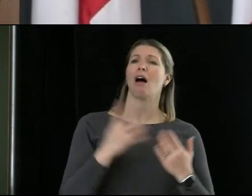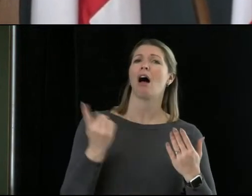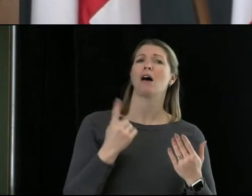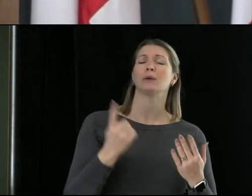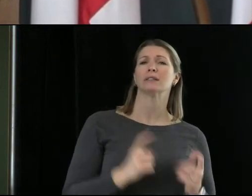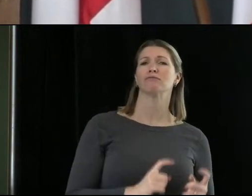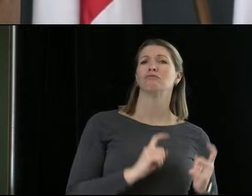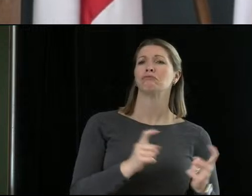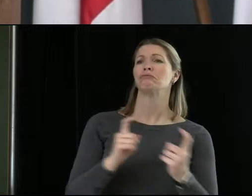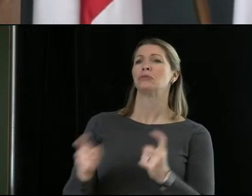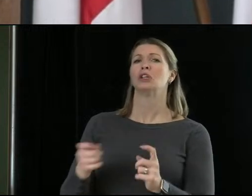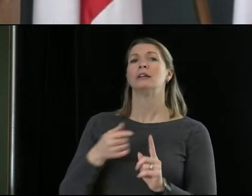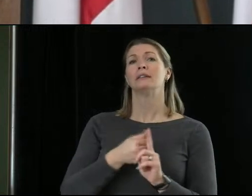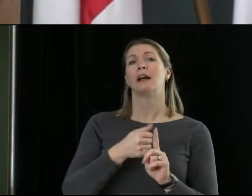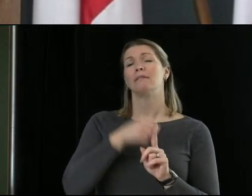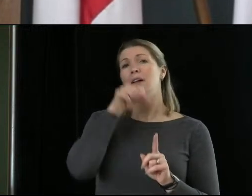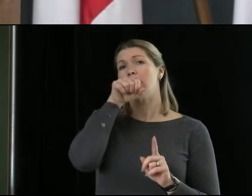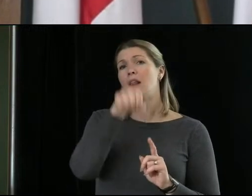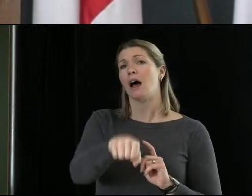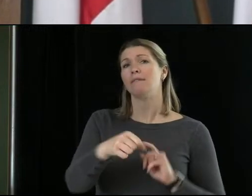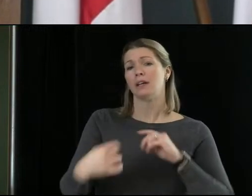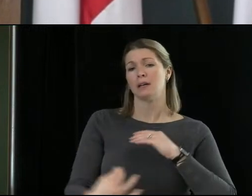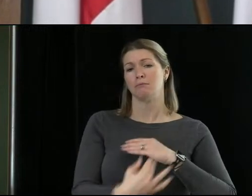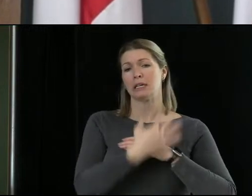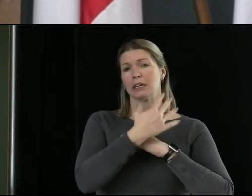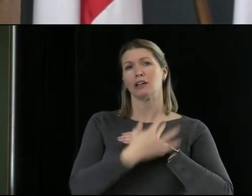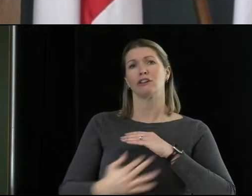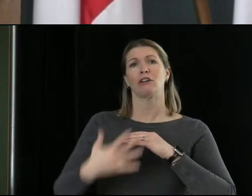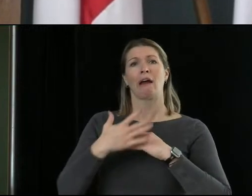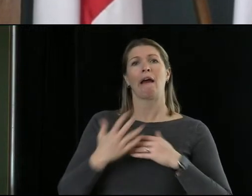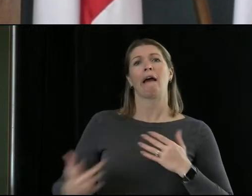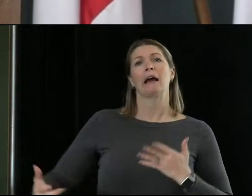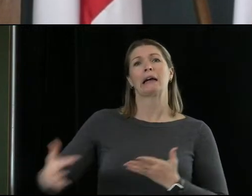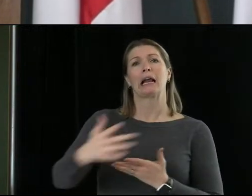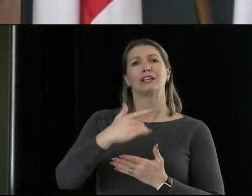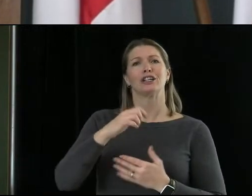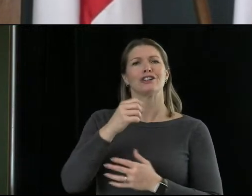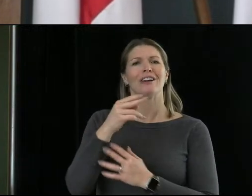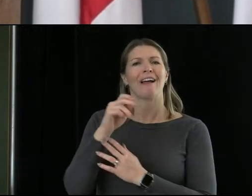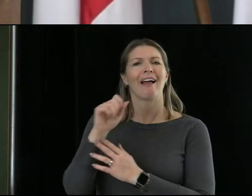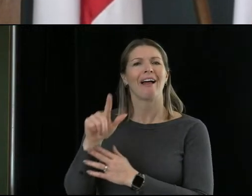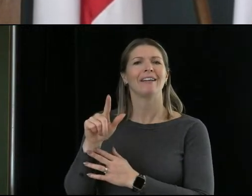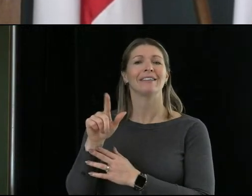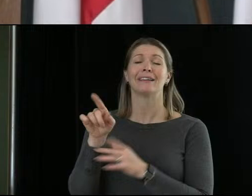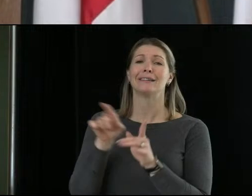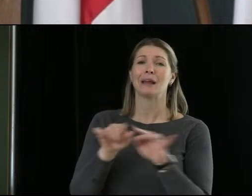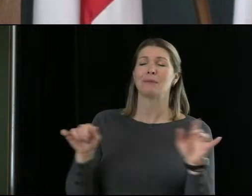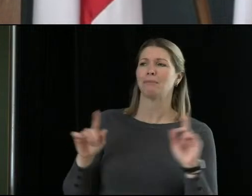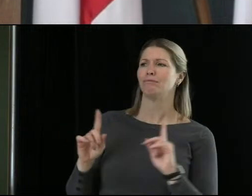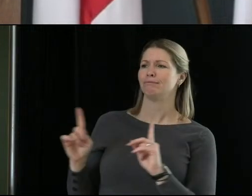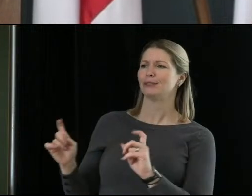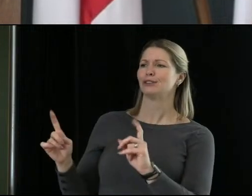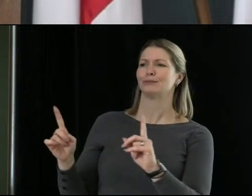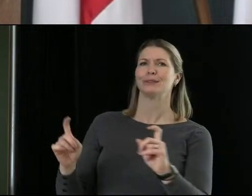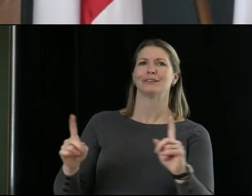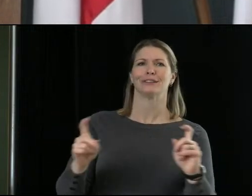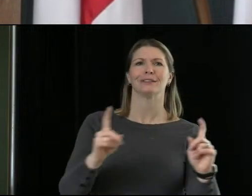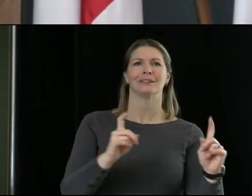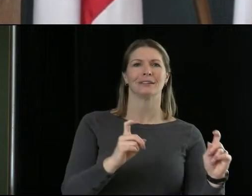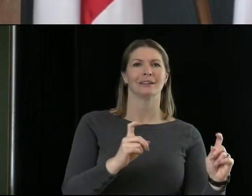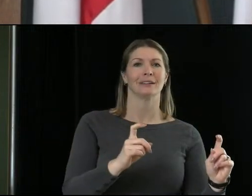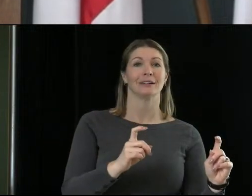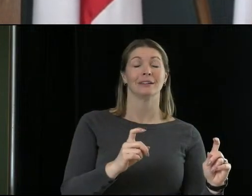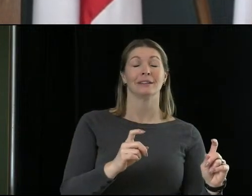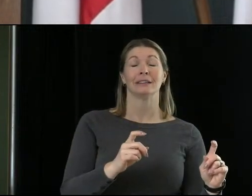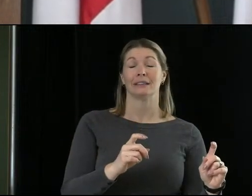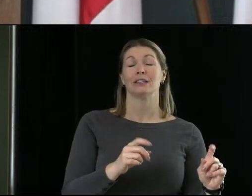Julianne loved the beach and collecting shells and beach rocks. She loved taking pictures. Julianne loved